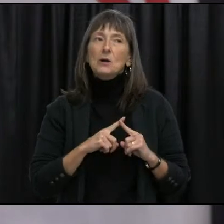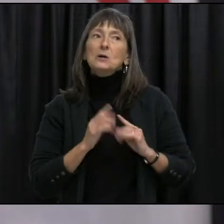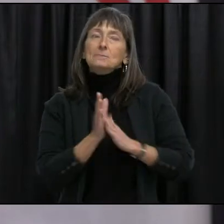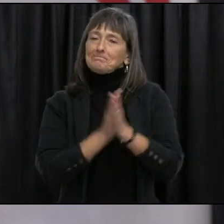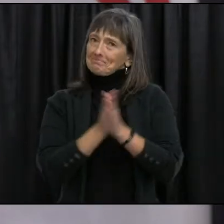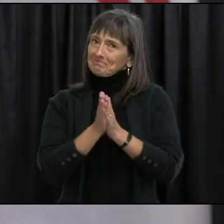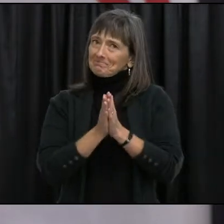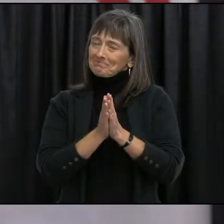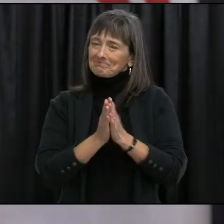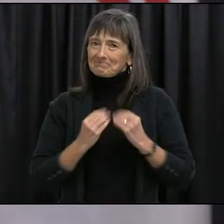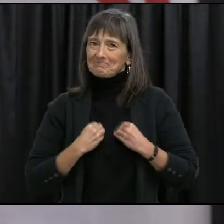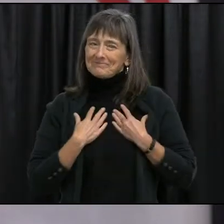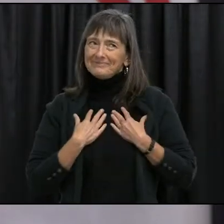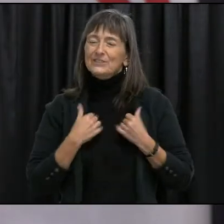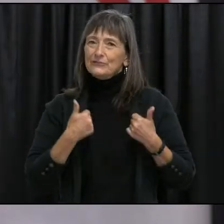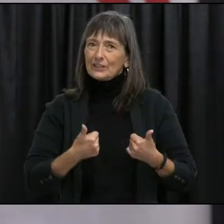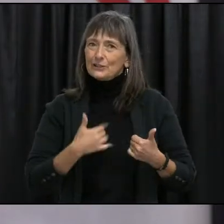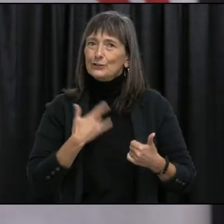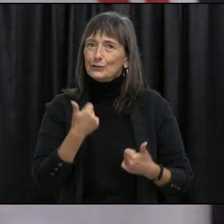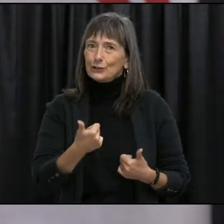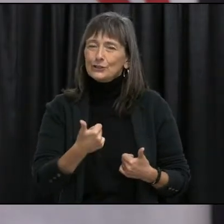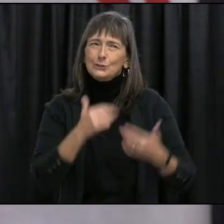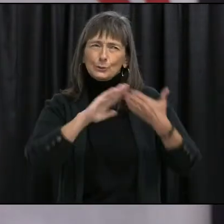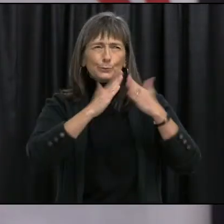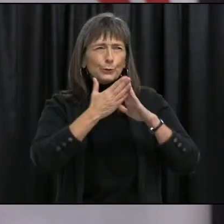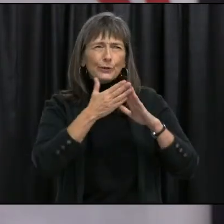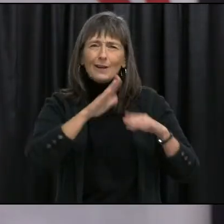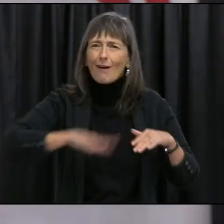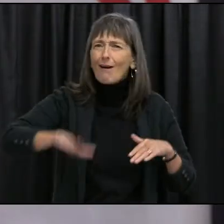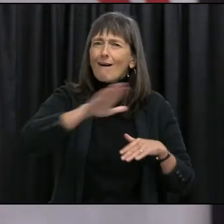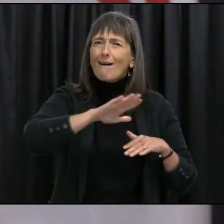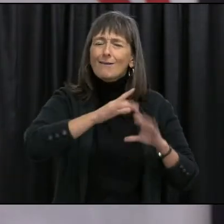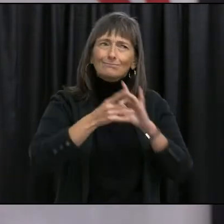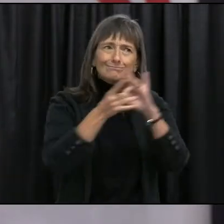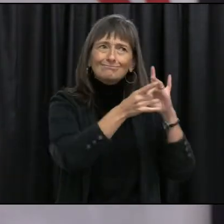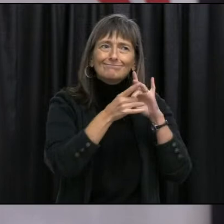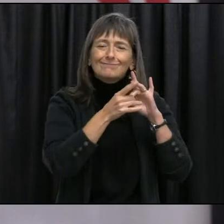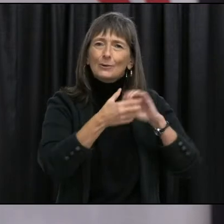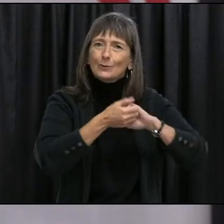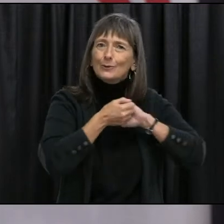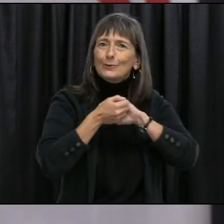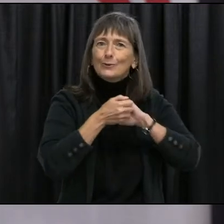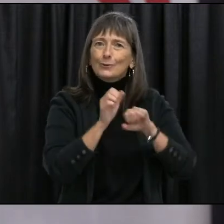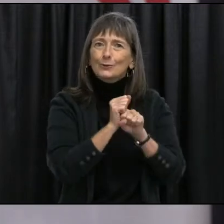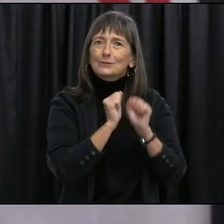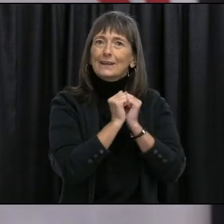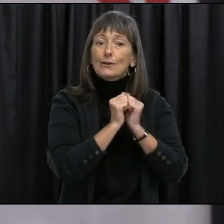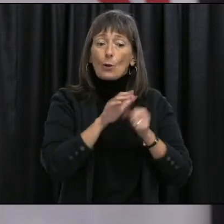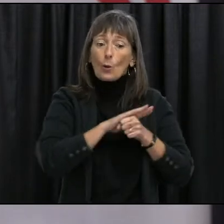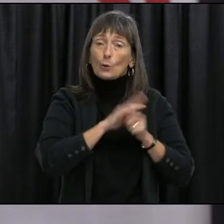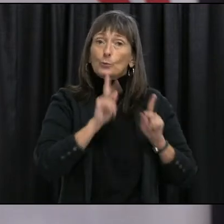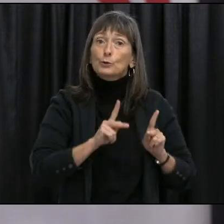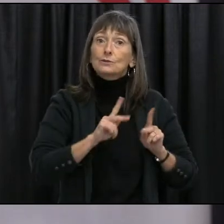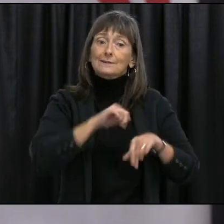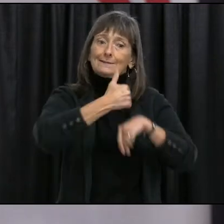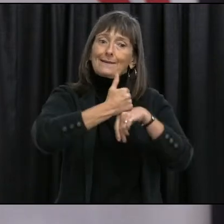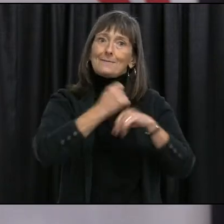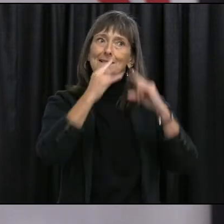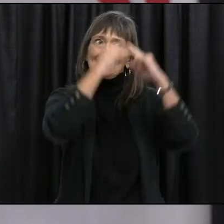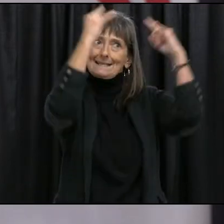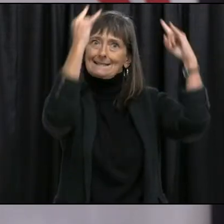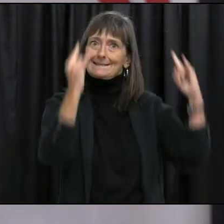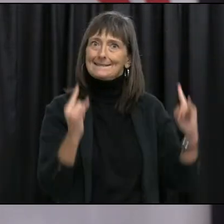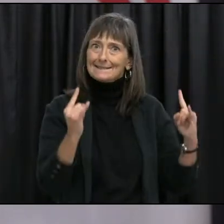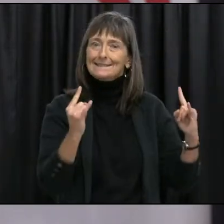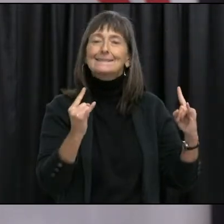was a community effort, though. There was a local individual who provided a tent for staff